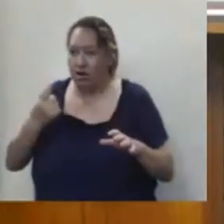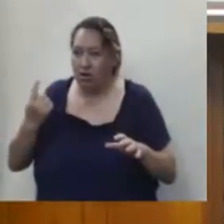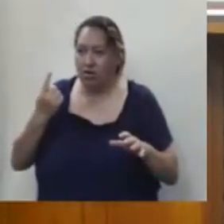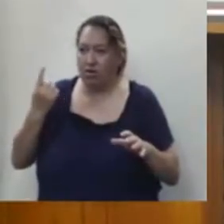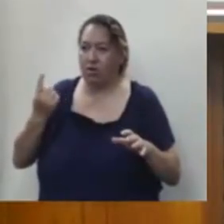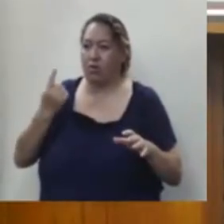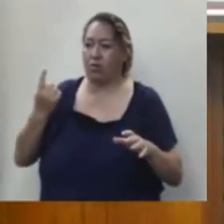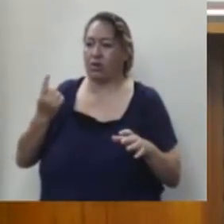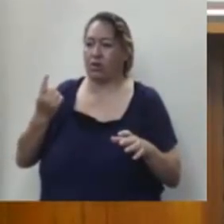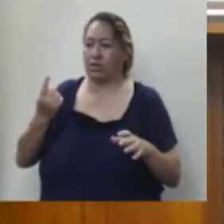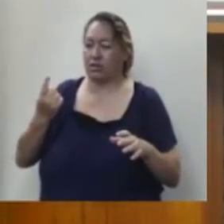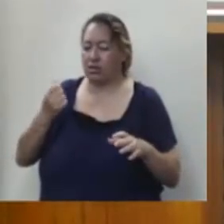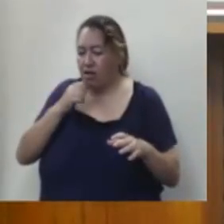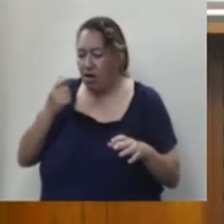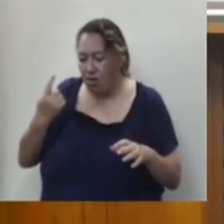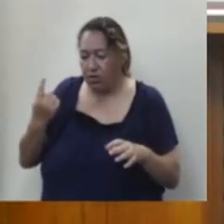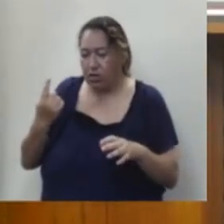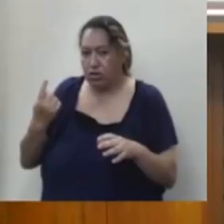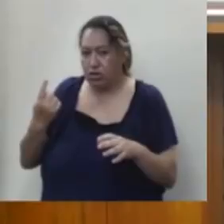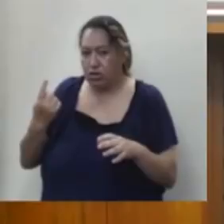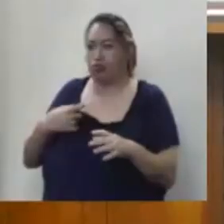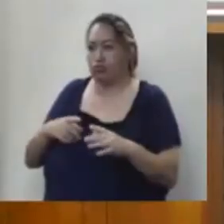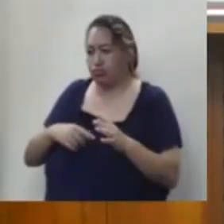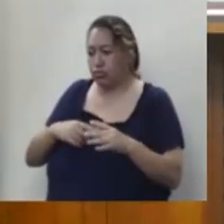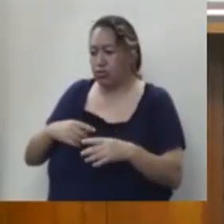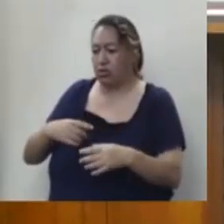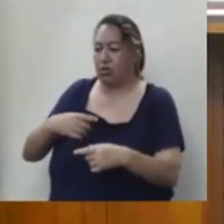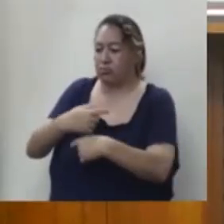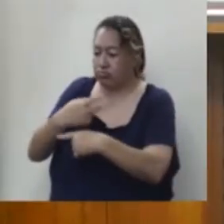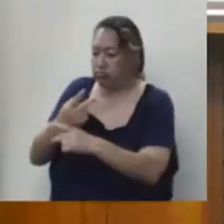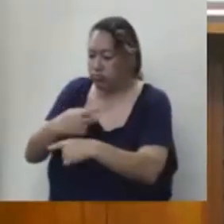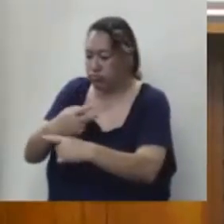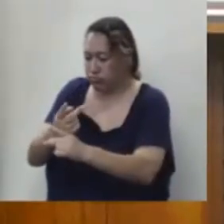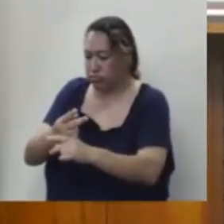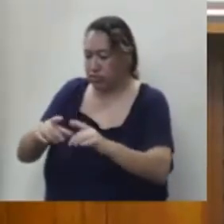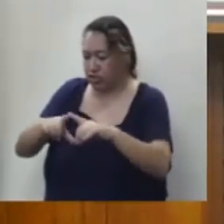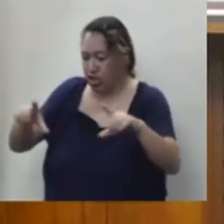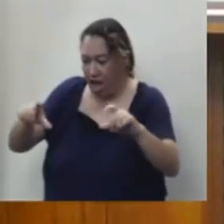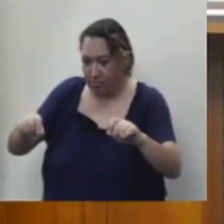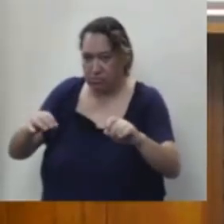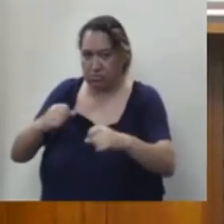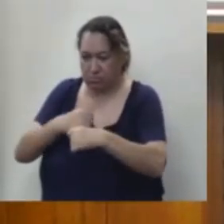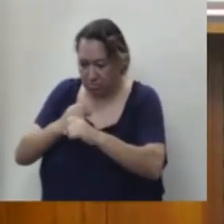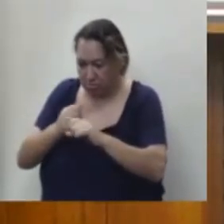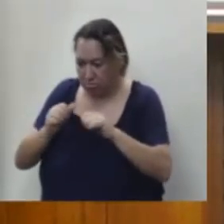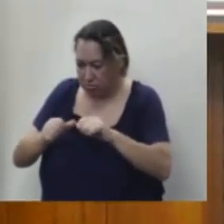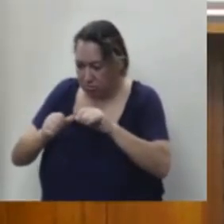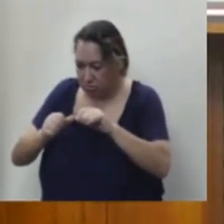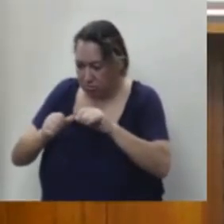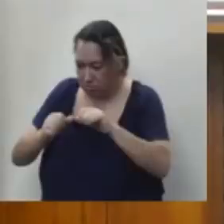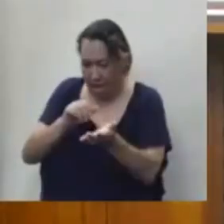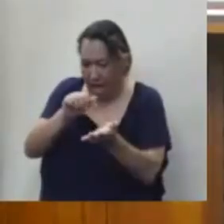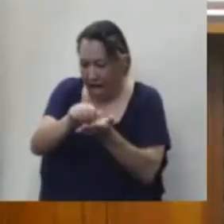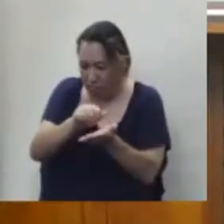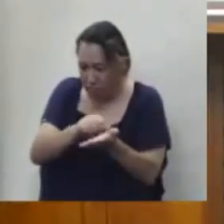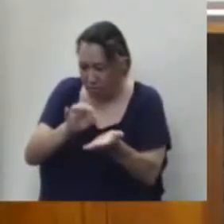produce and give out the weekly checks, but also to maintain and sustain the accounting of those checks and record